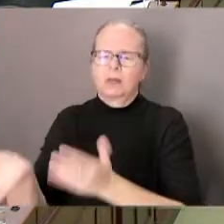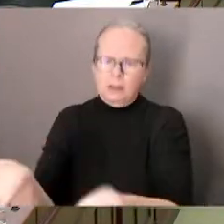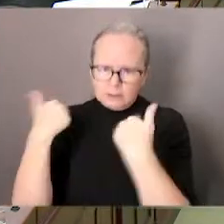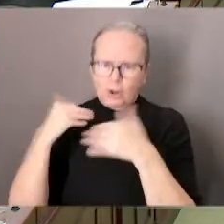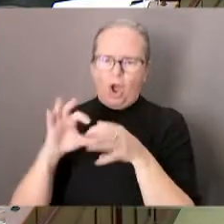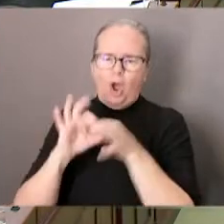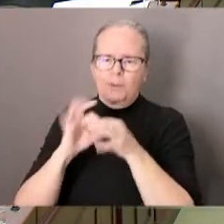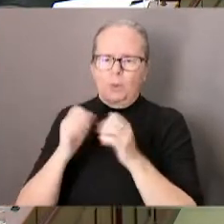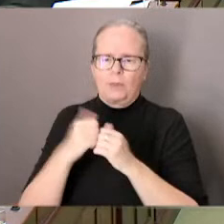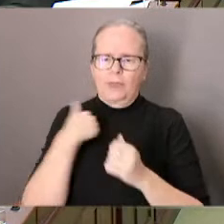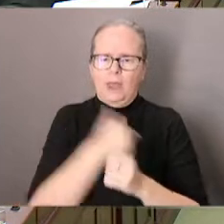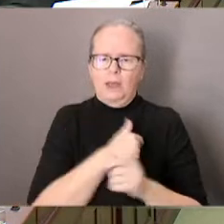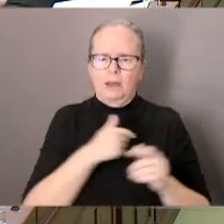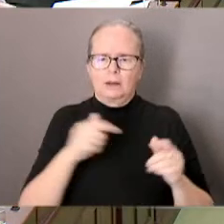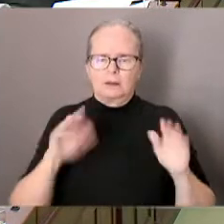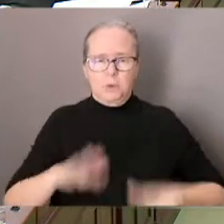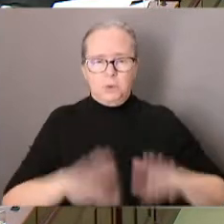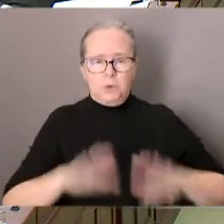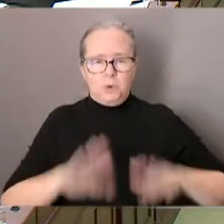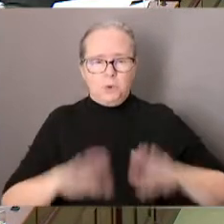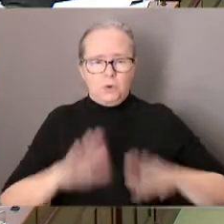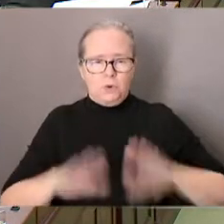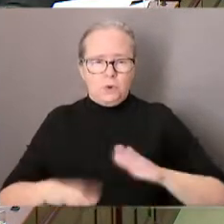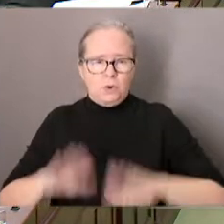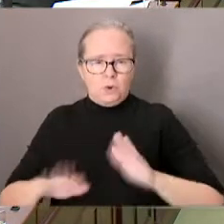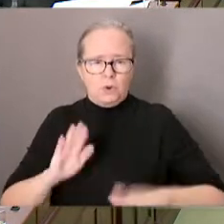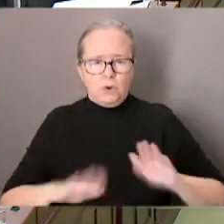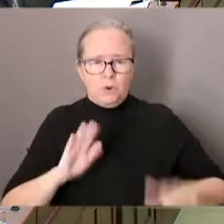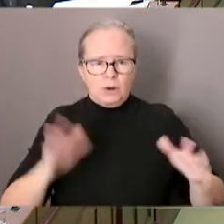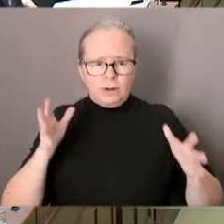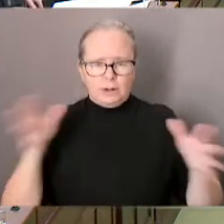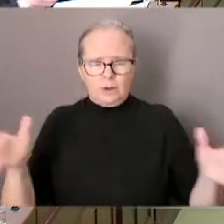The Honorable member for Edmonton Riverview